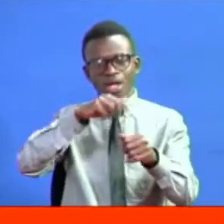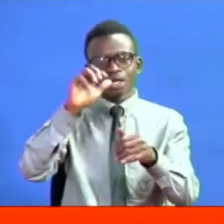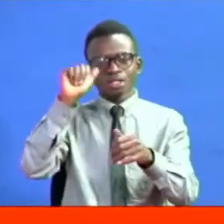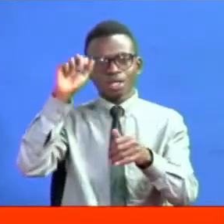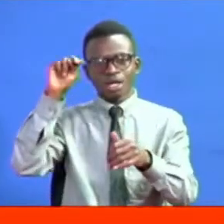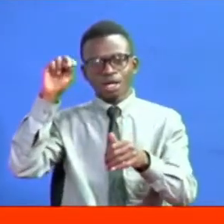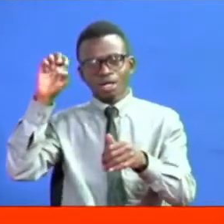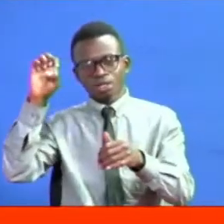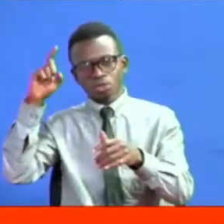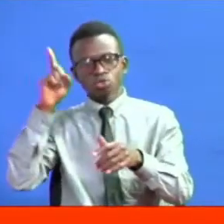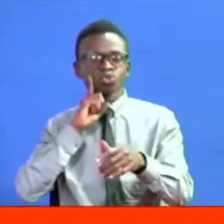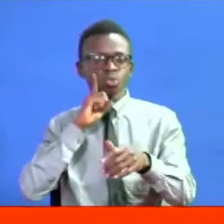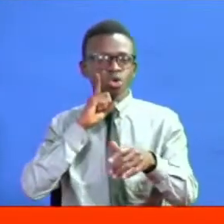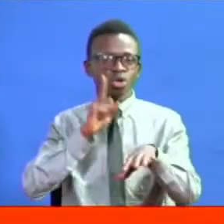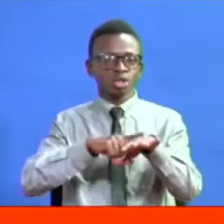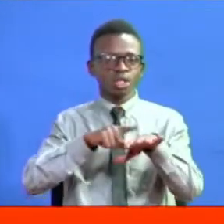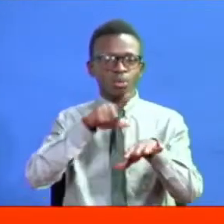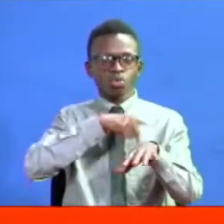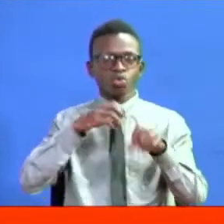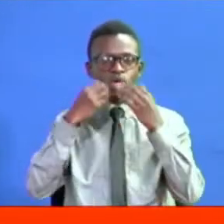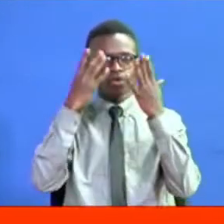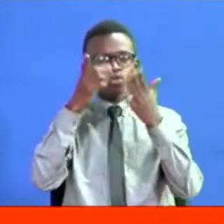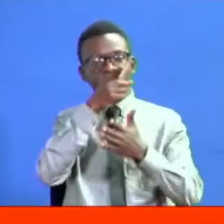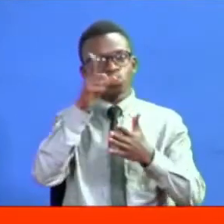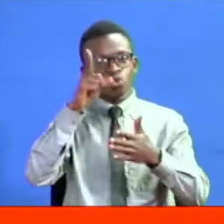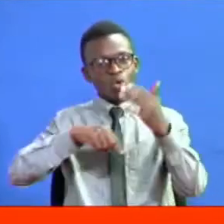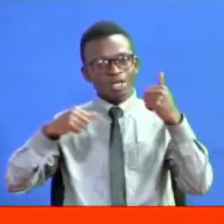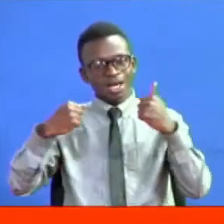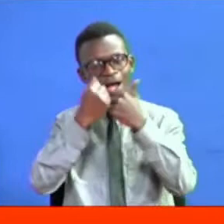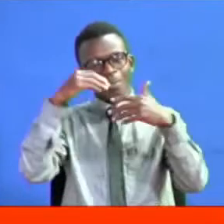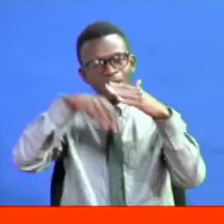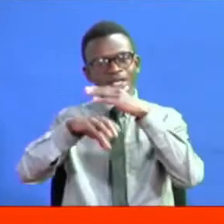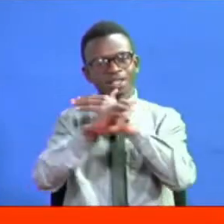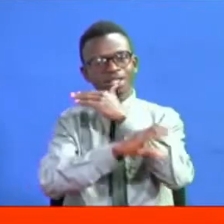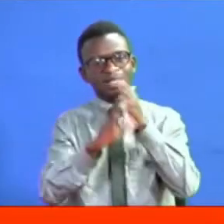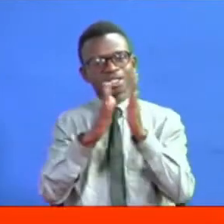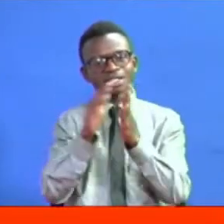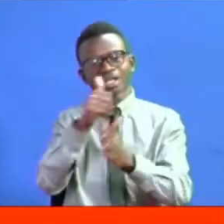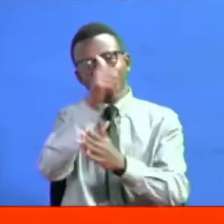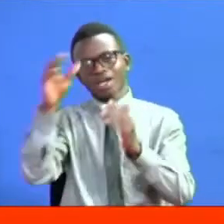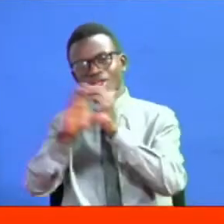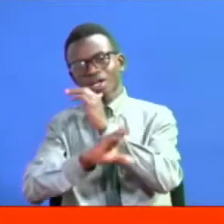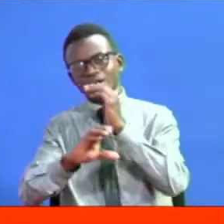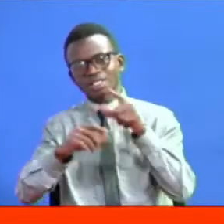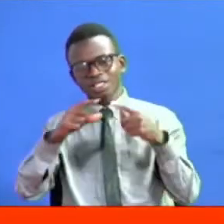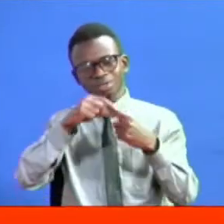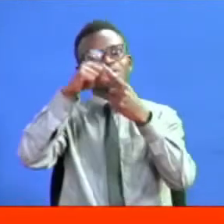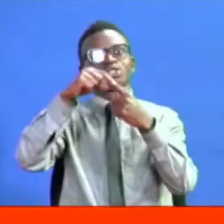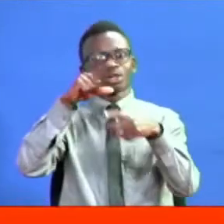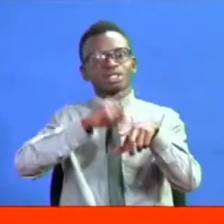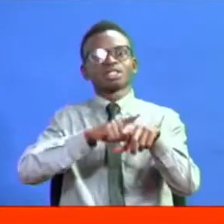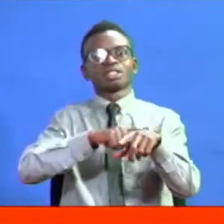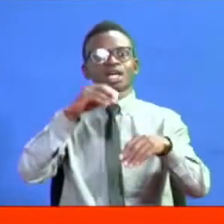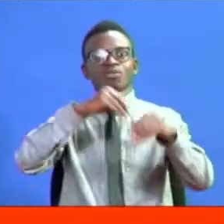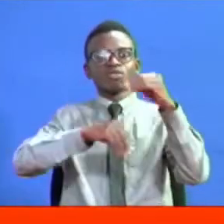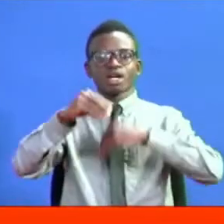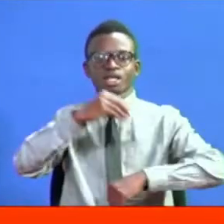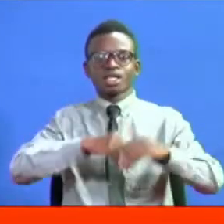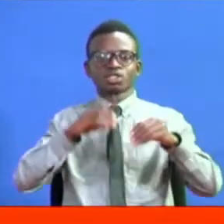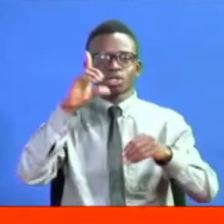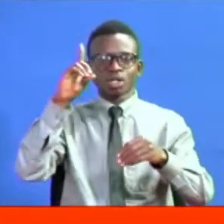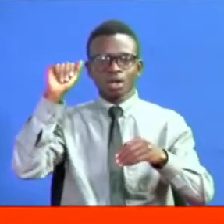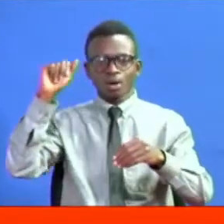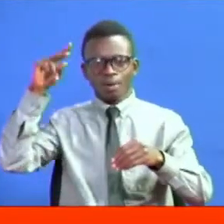tomorrow as we continue to inform you on what's happening in the country and beyond, especially as we gear to the general elections. And Daphne, we shall be